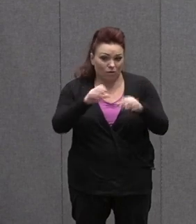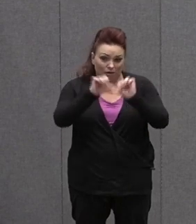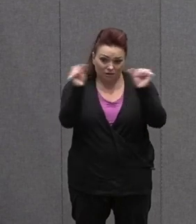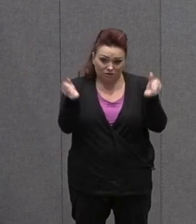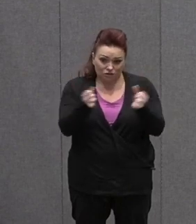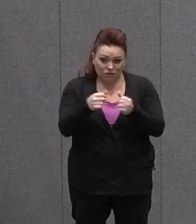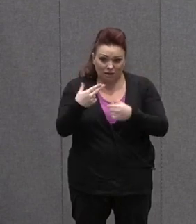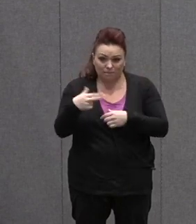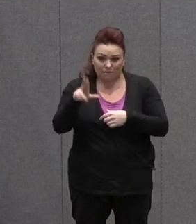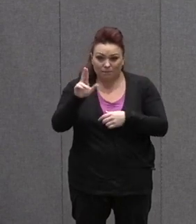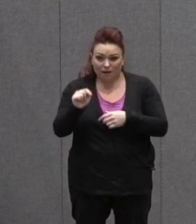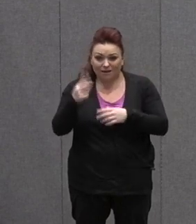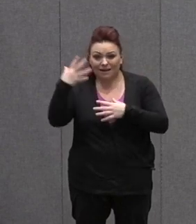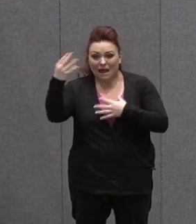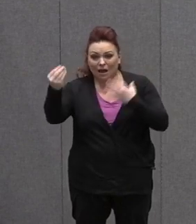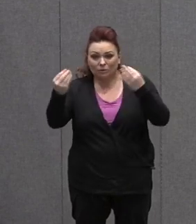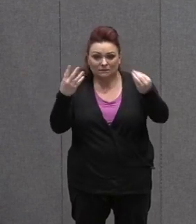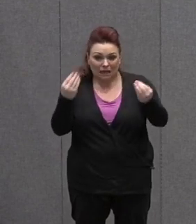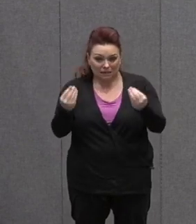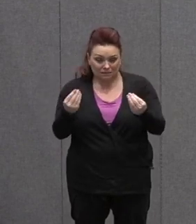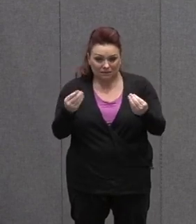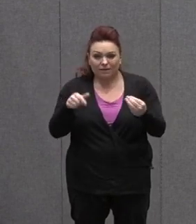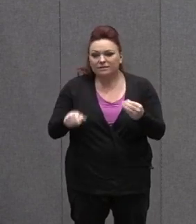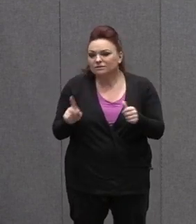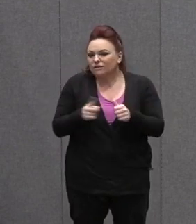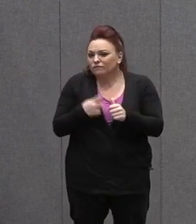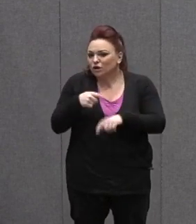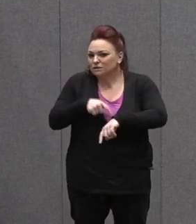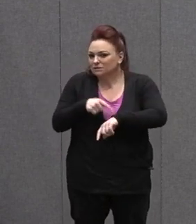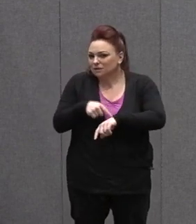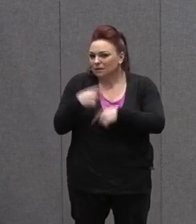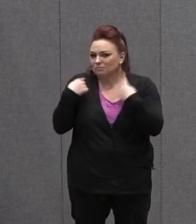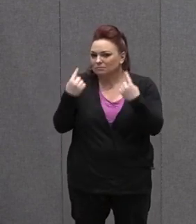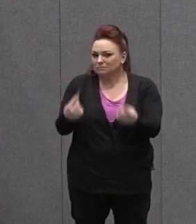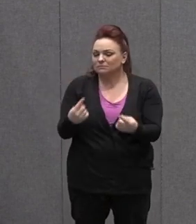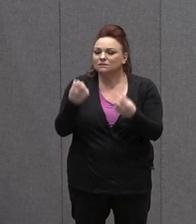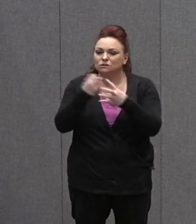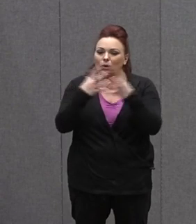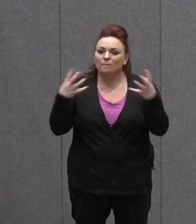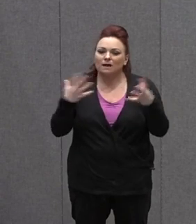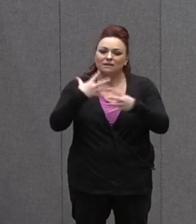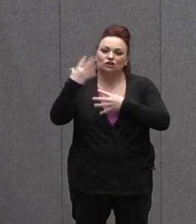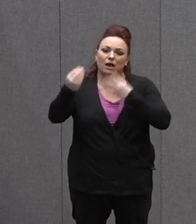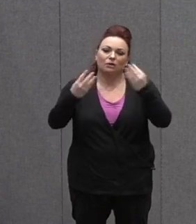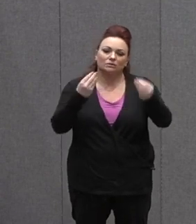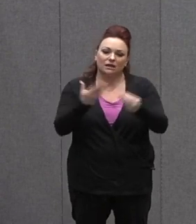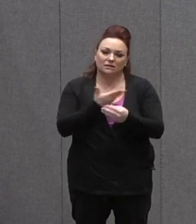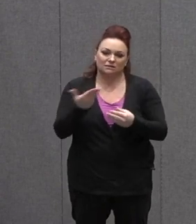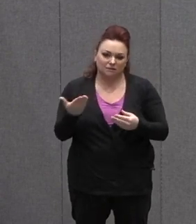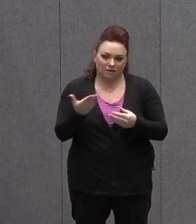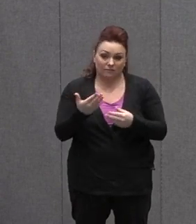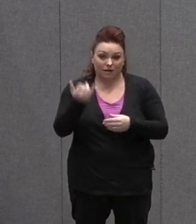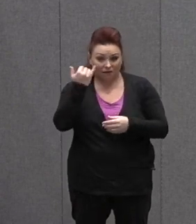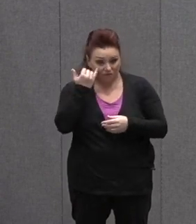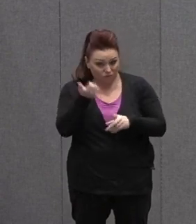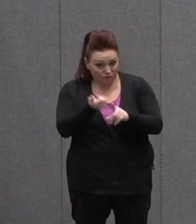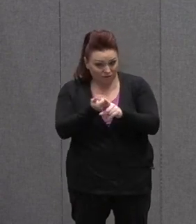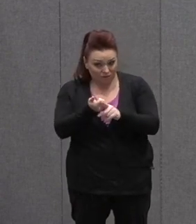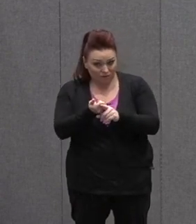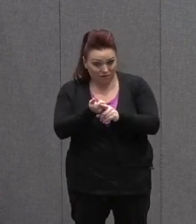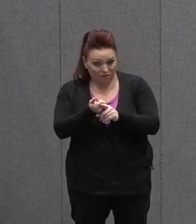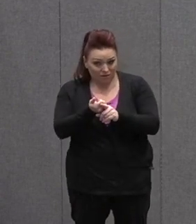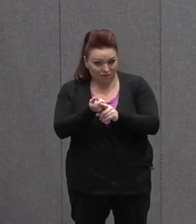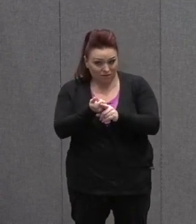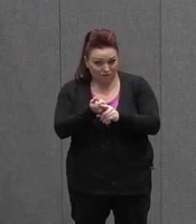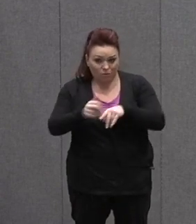shape hunt outside. This is the first time that there's been so much outside stuff. If you're on a walk with